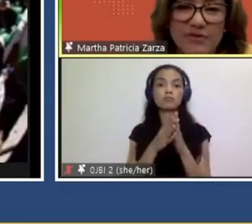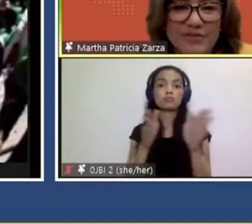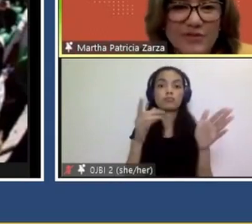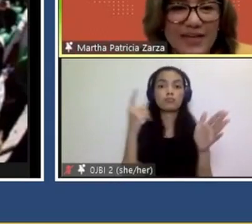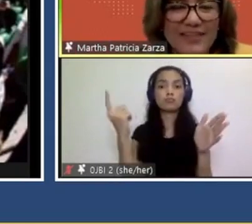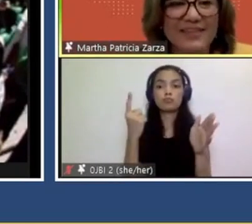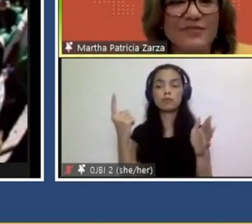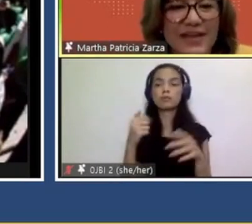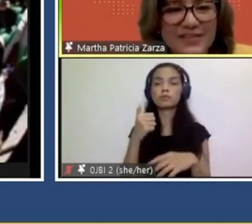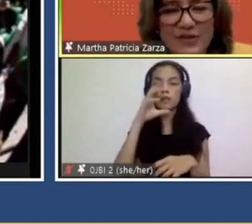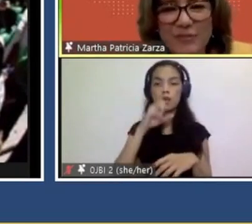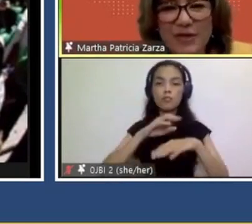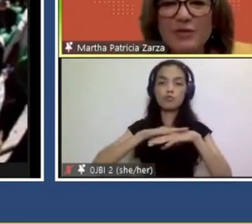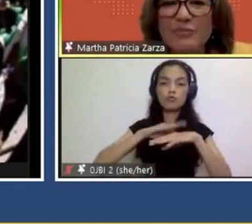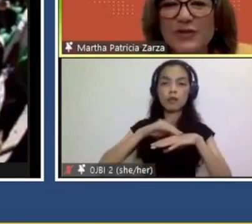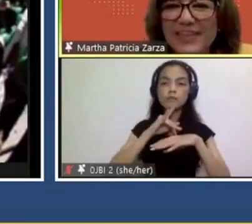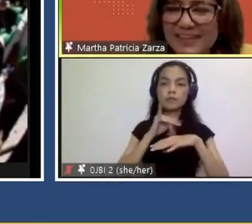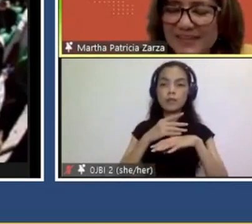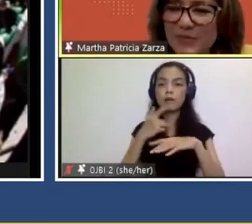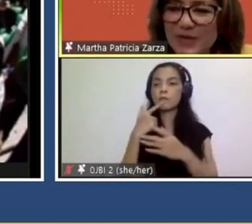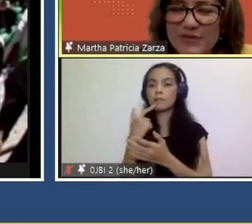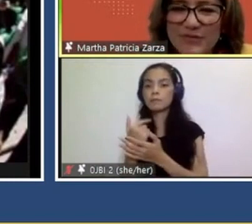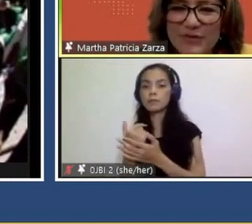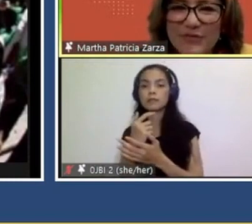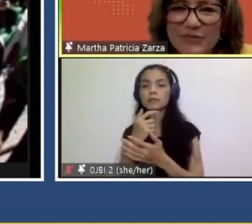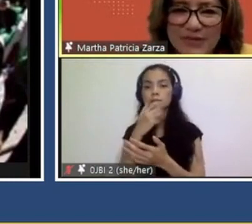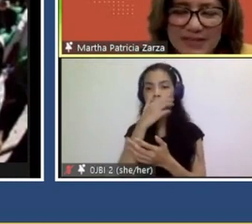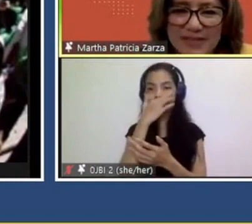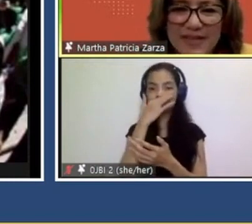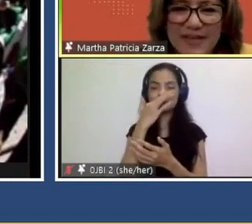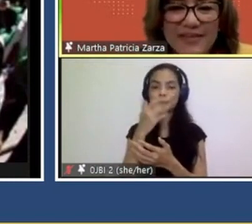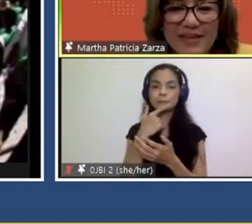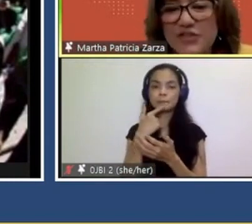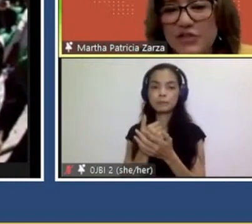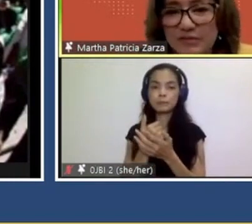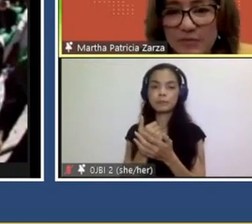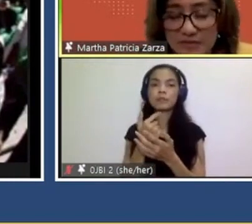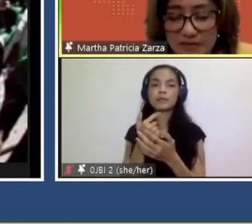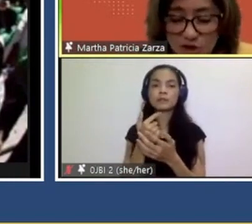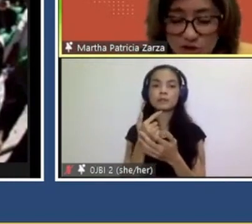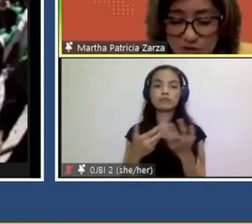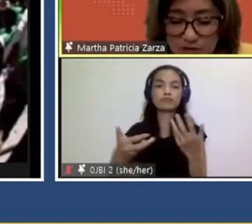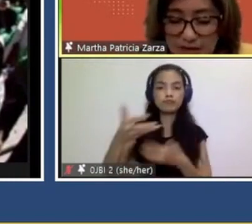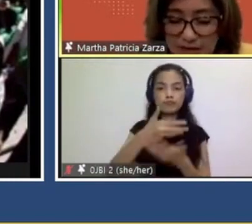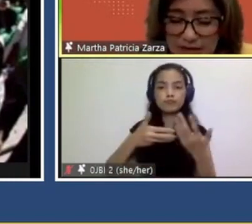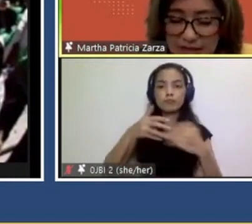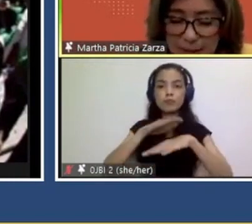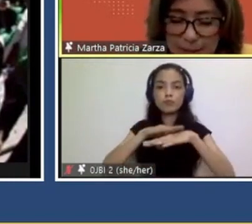works, or you can identify some important ways of interaction within the